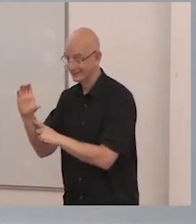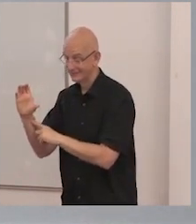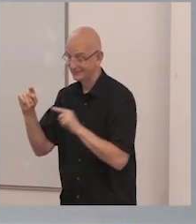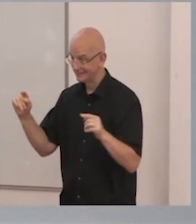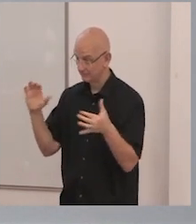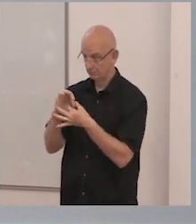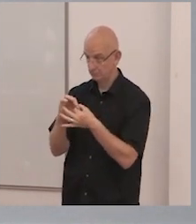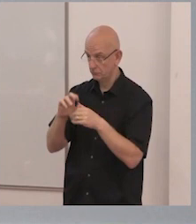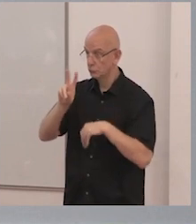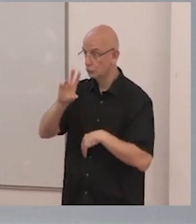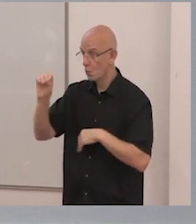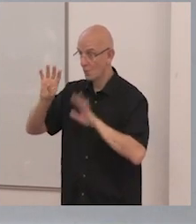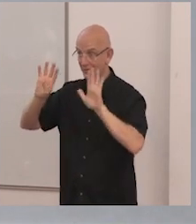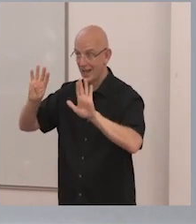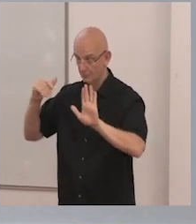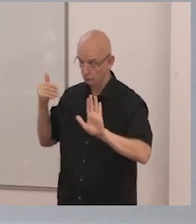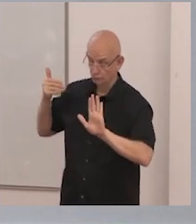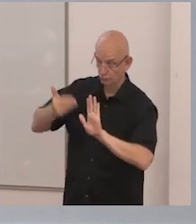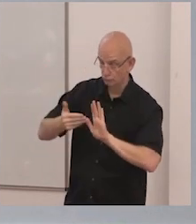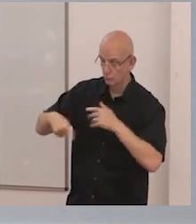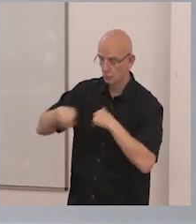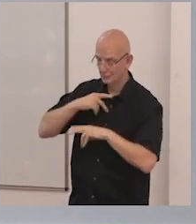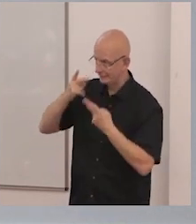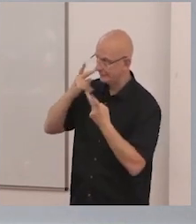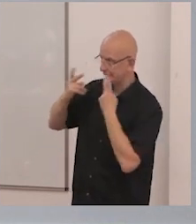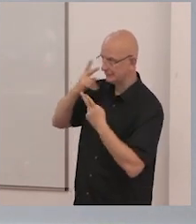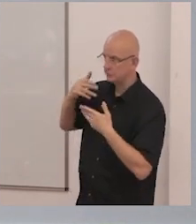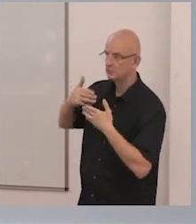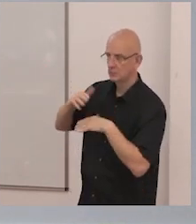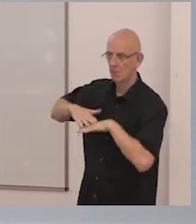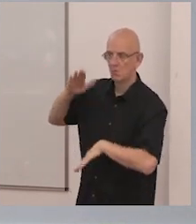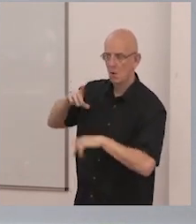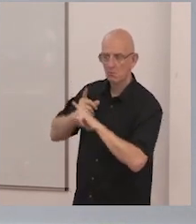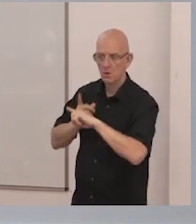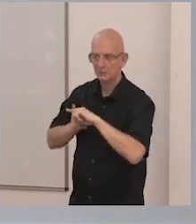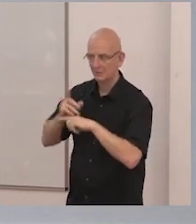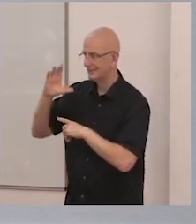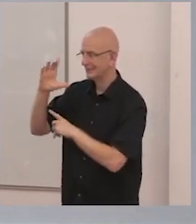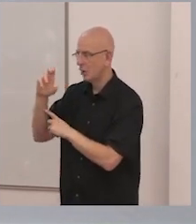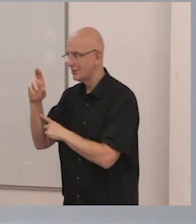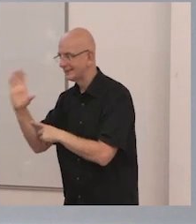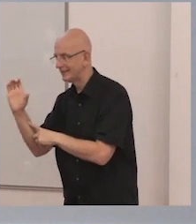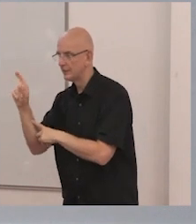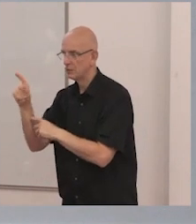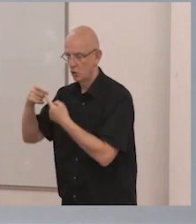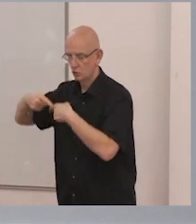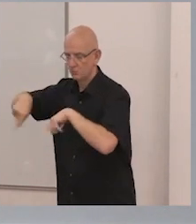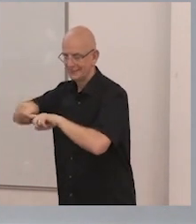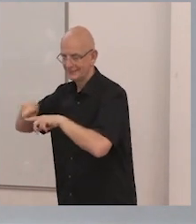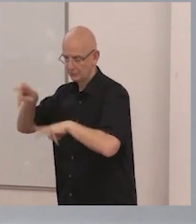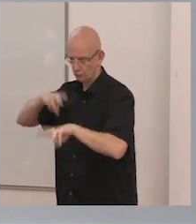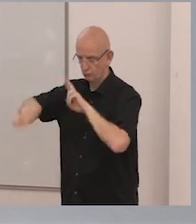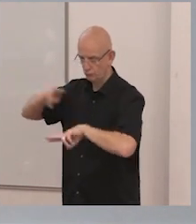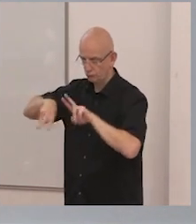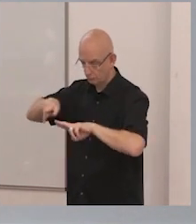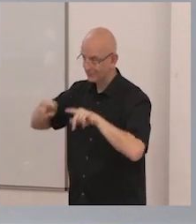we can see the influence of the CIPD within that instrument. And it's really good to see both committees now